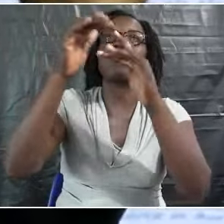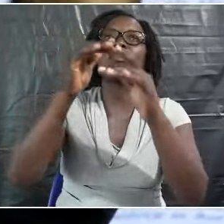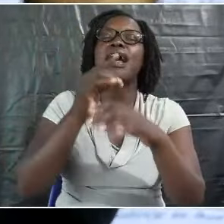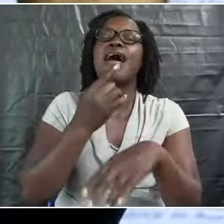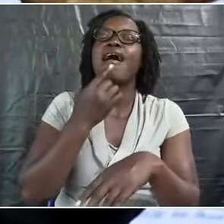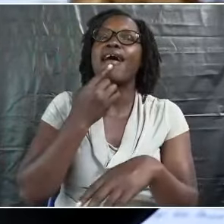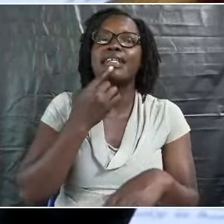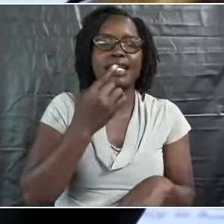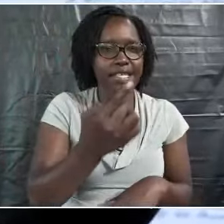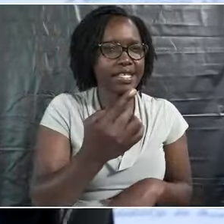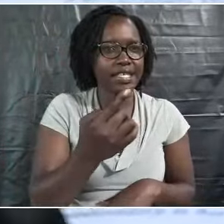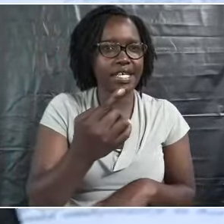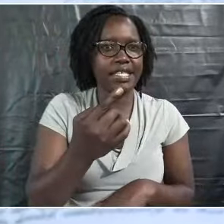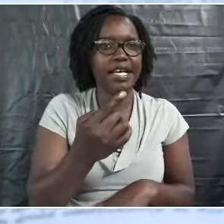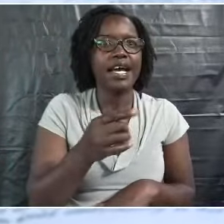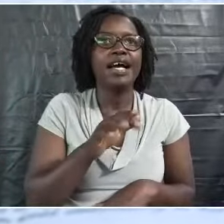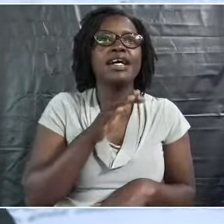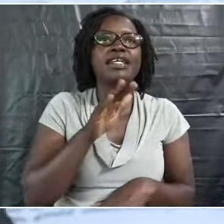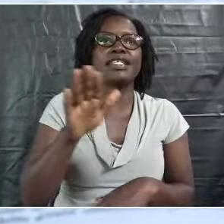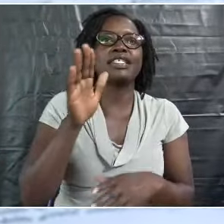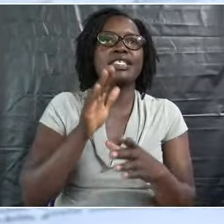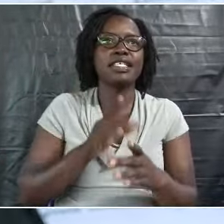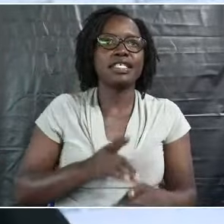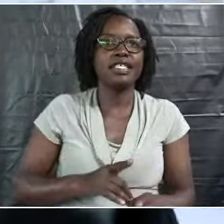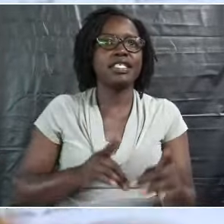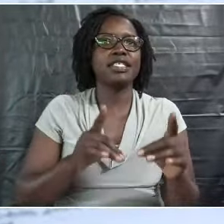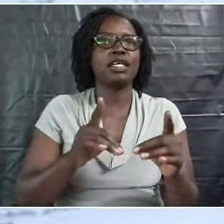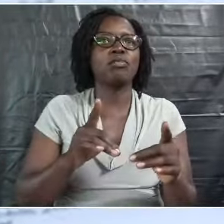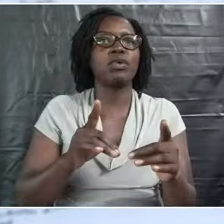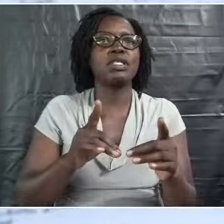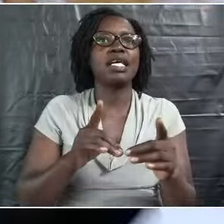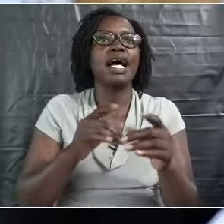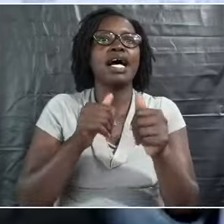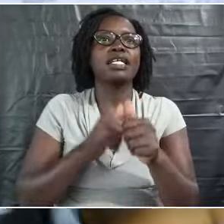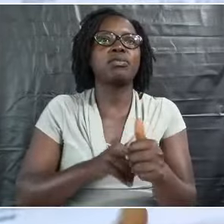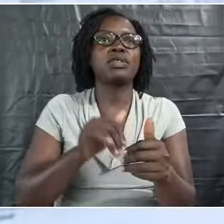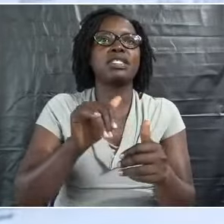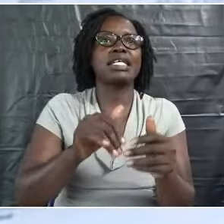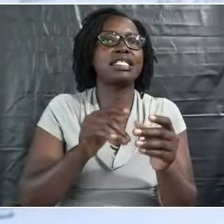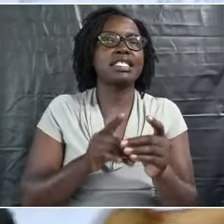directed his disciples, not just the apostles, but his